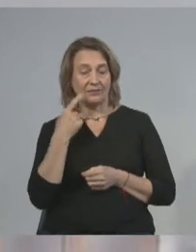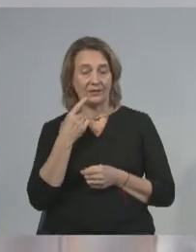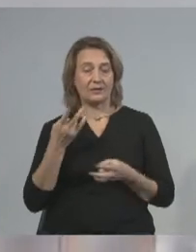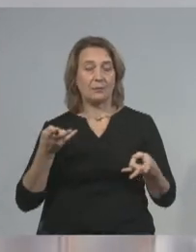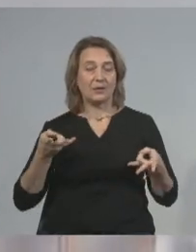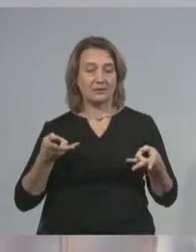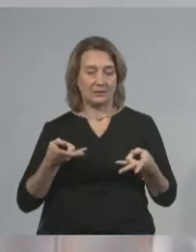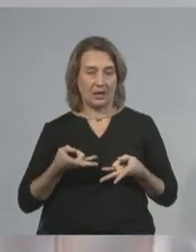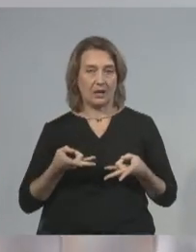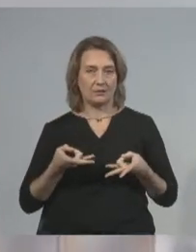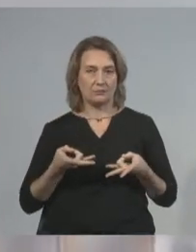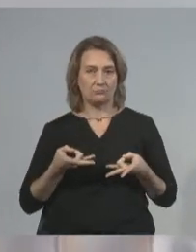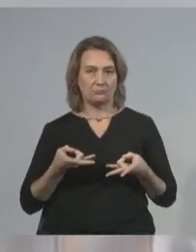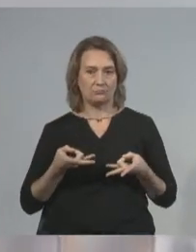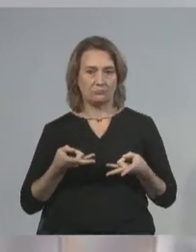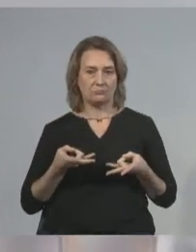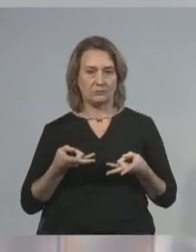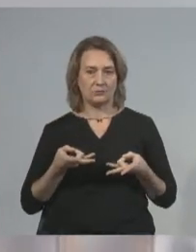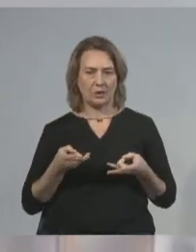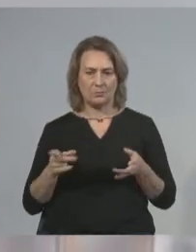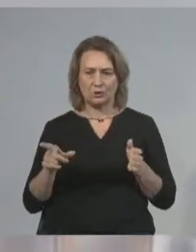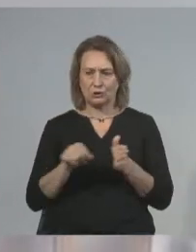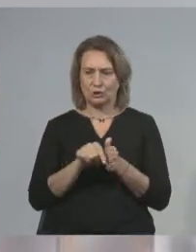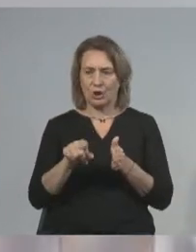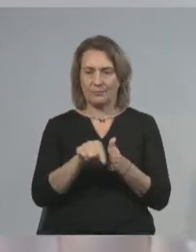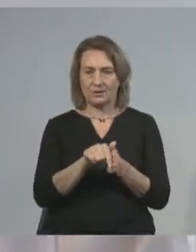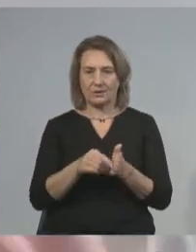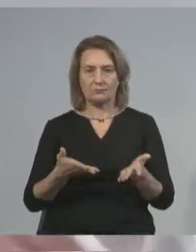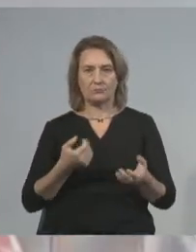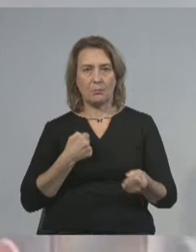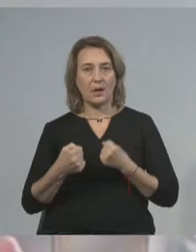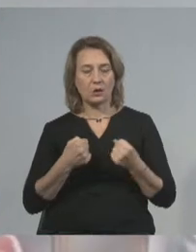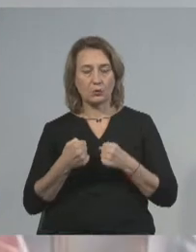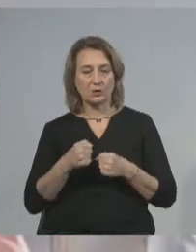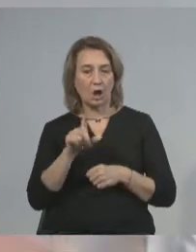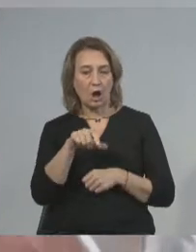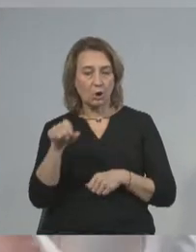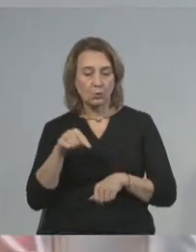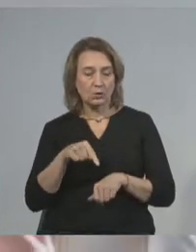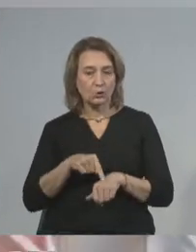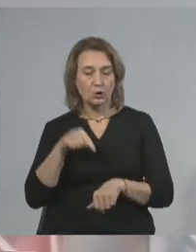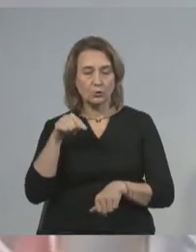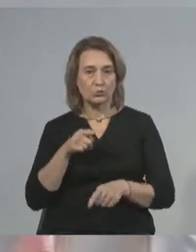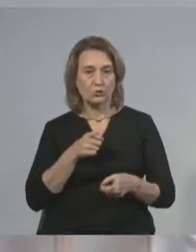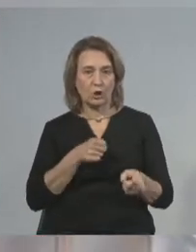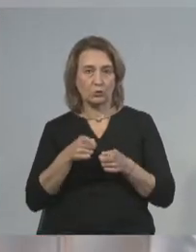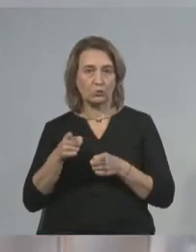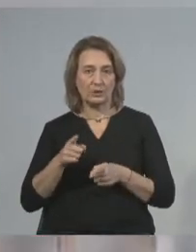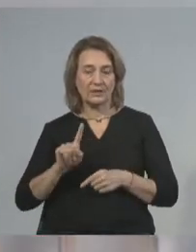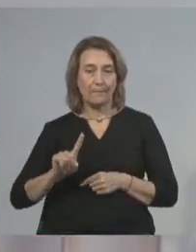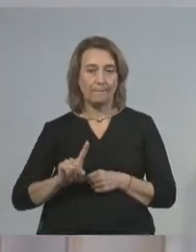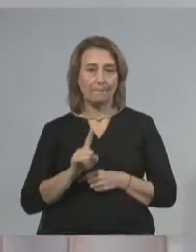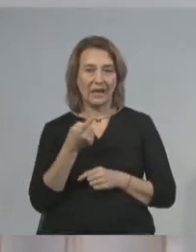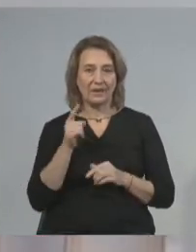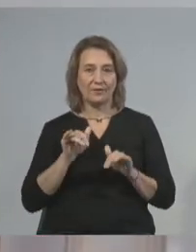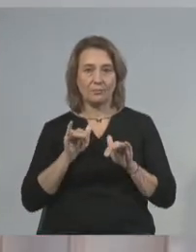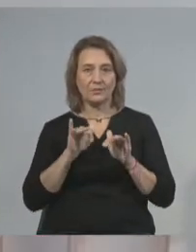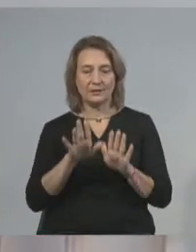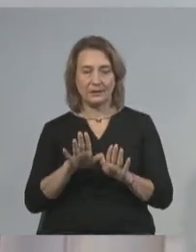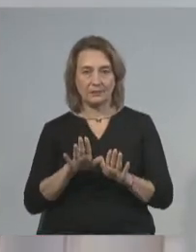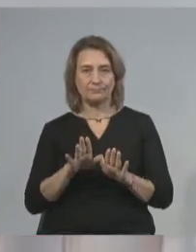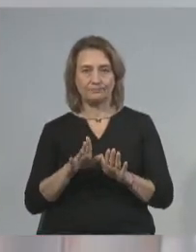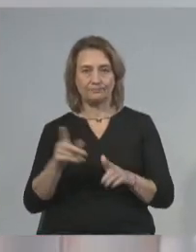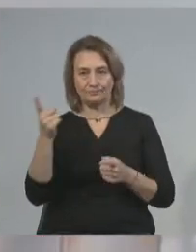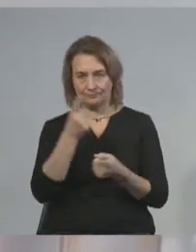if in kiev they will say that we have to fight something but people don't feel the threats